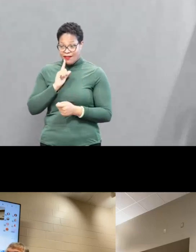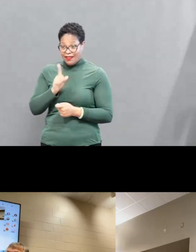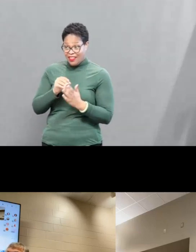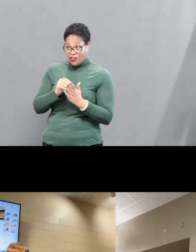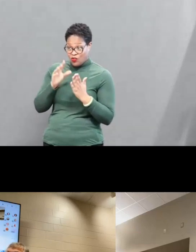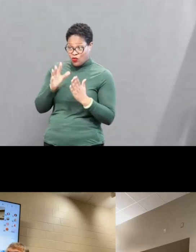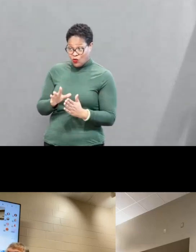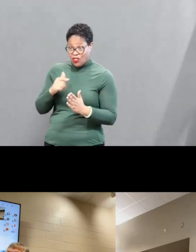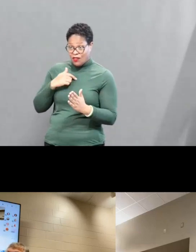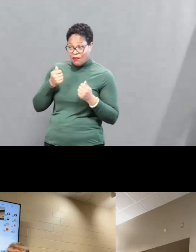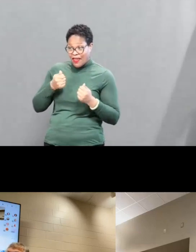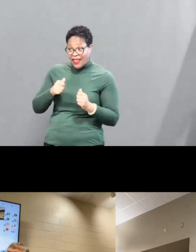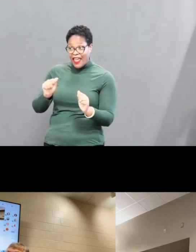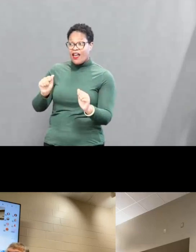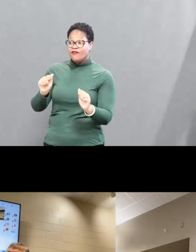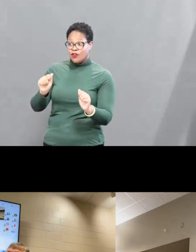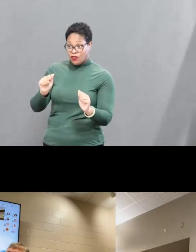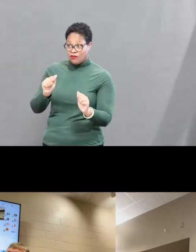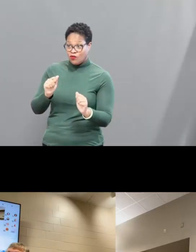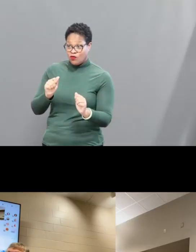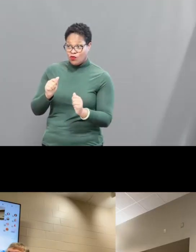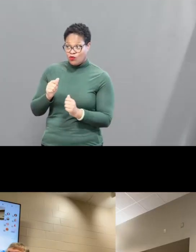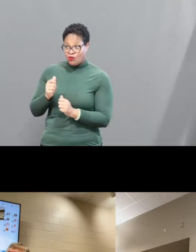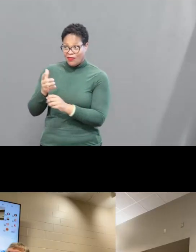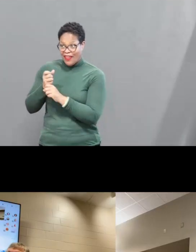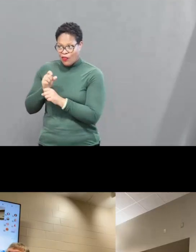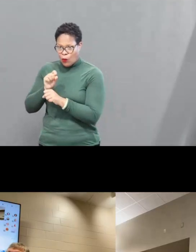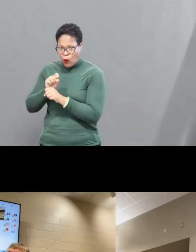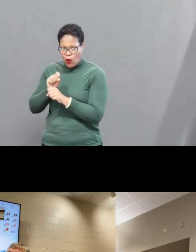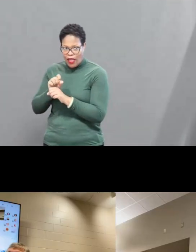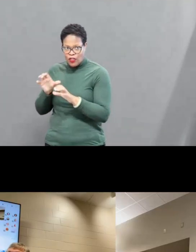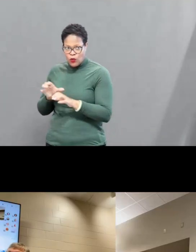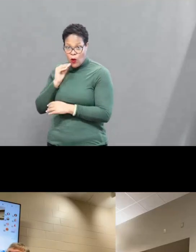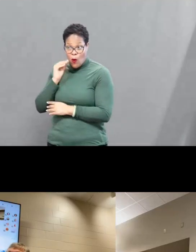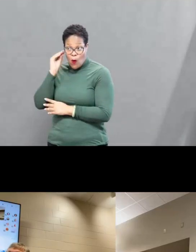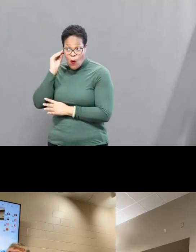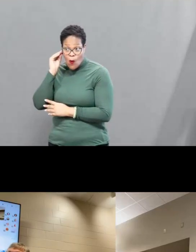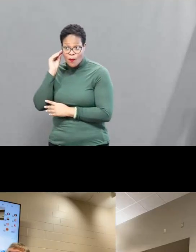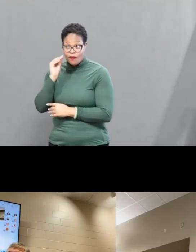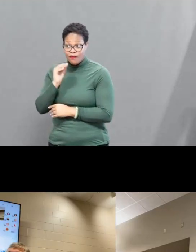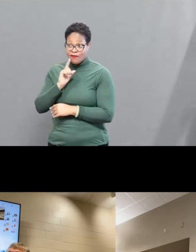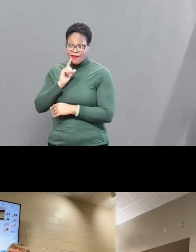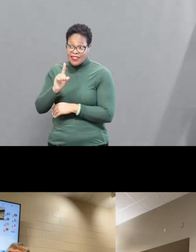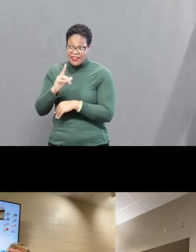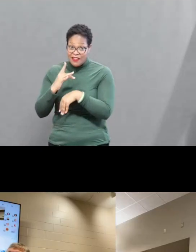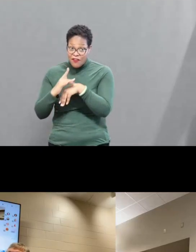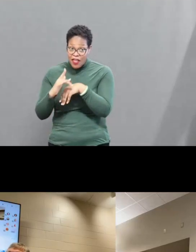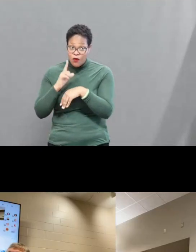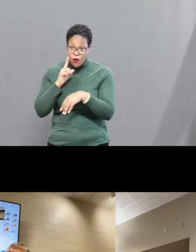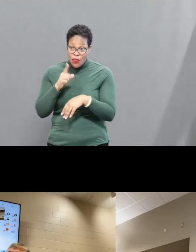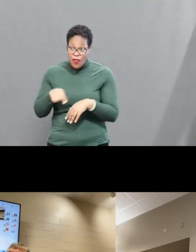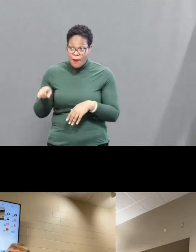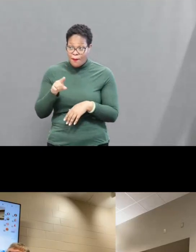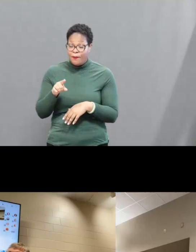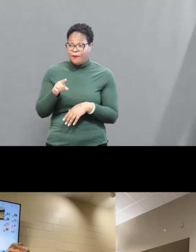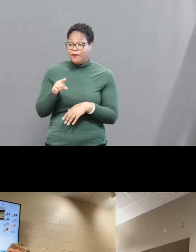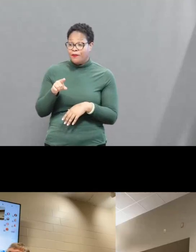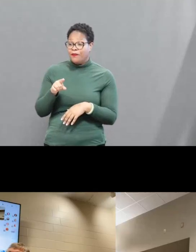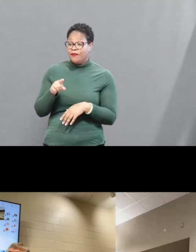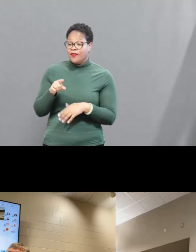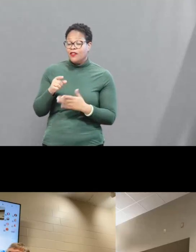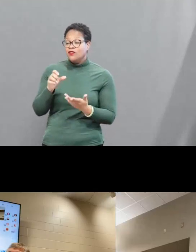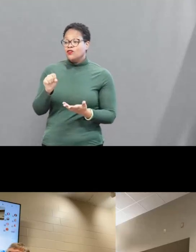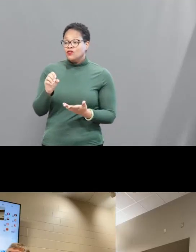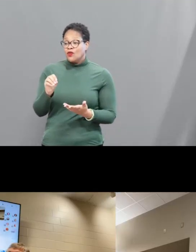student making effort to get to work and do it at home? Is that available to him or her?